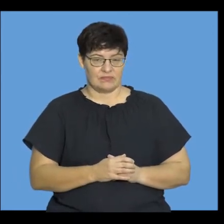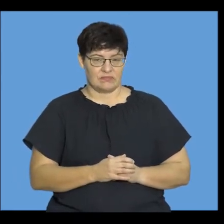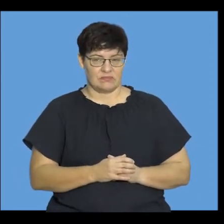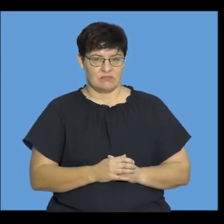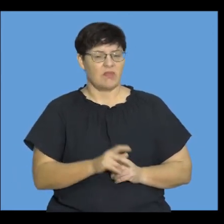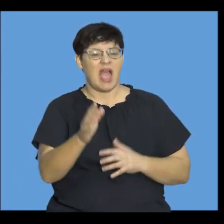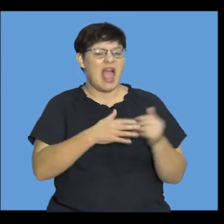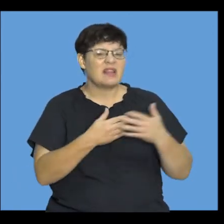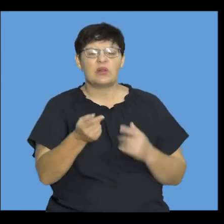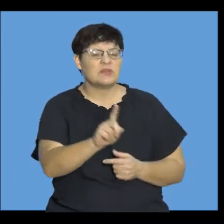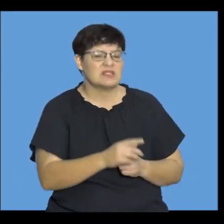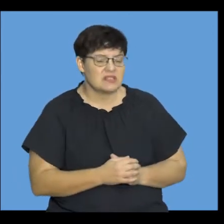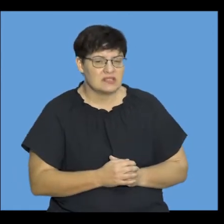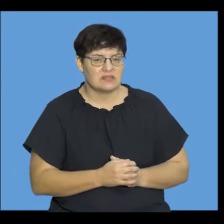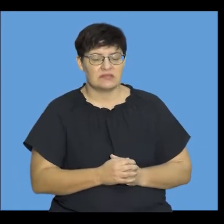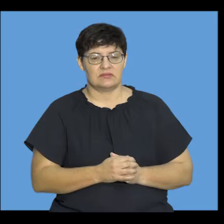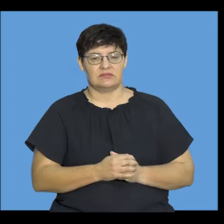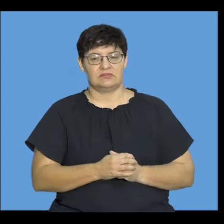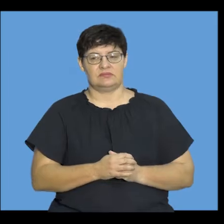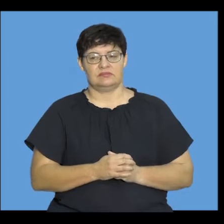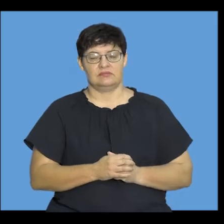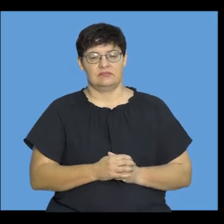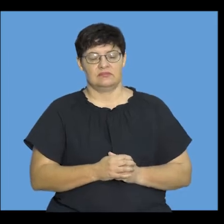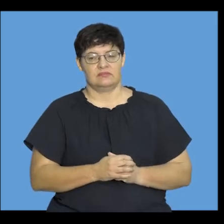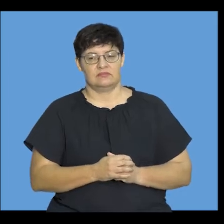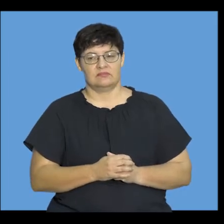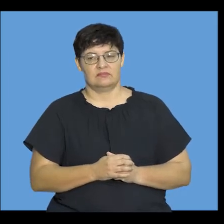What does a cash budget deal with? It deals with